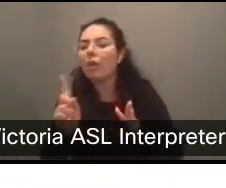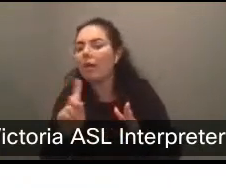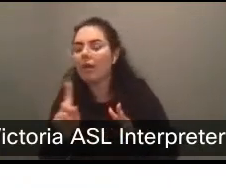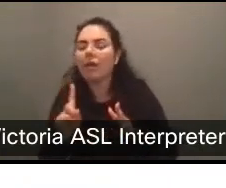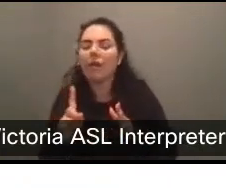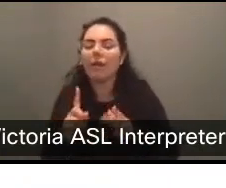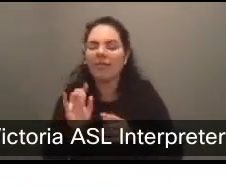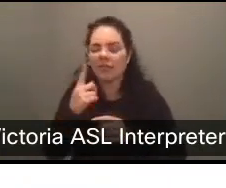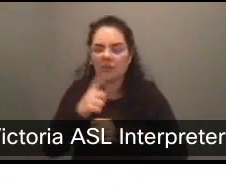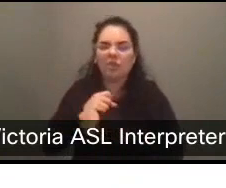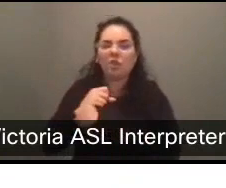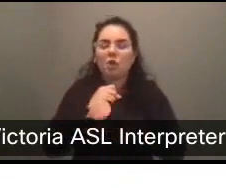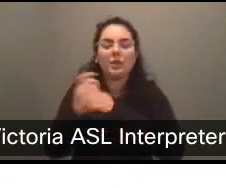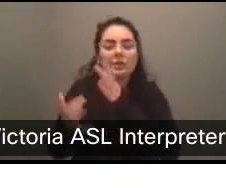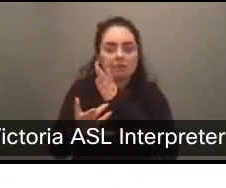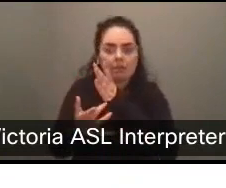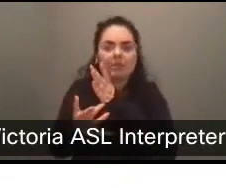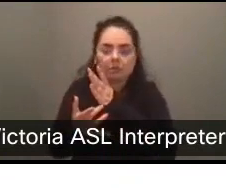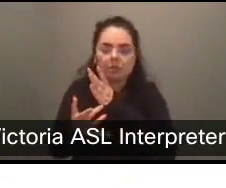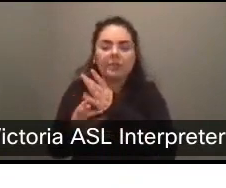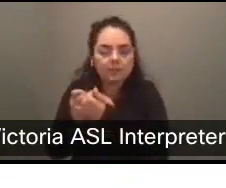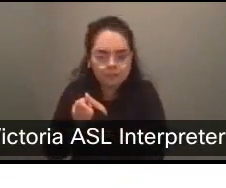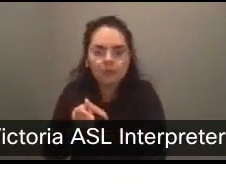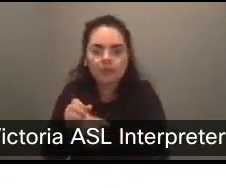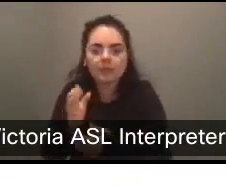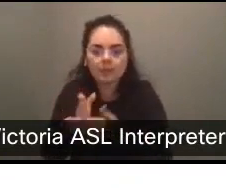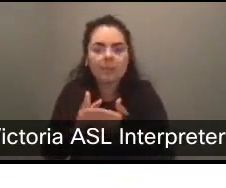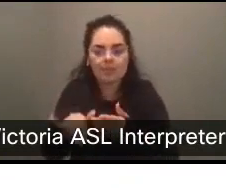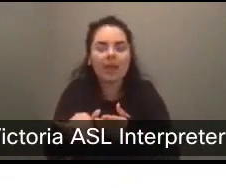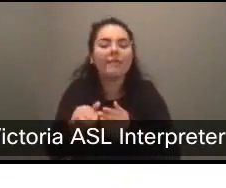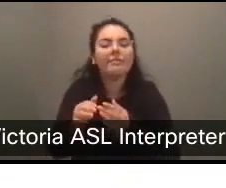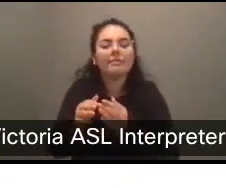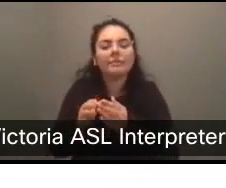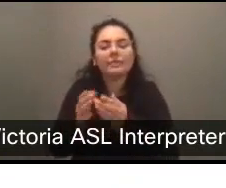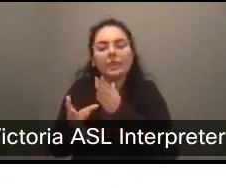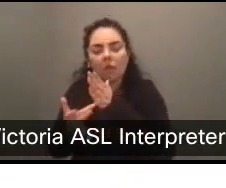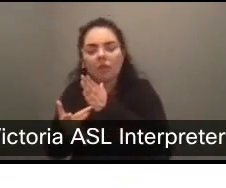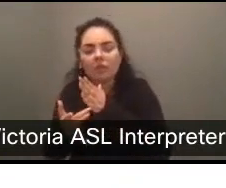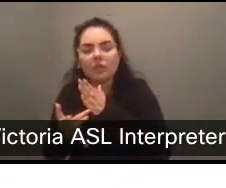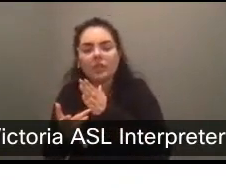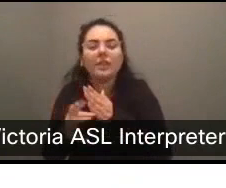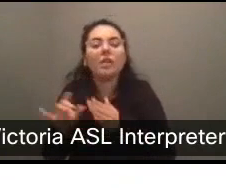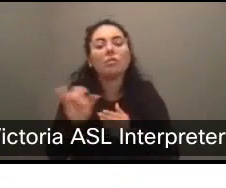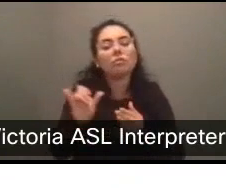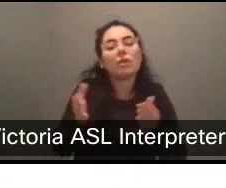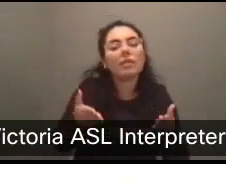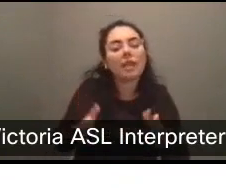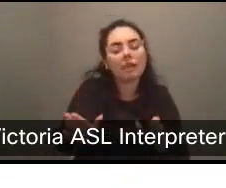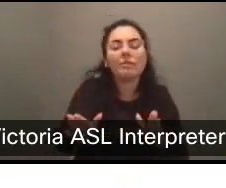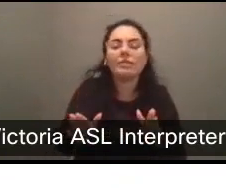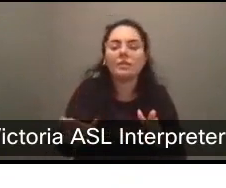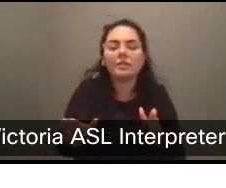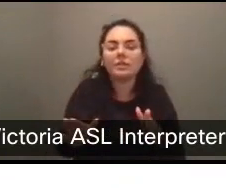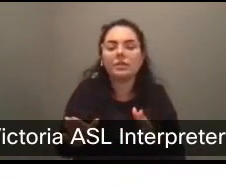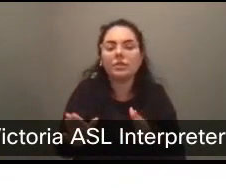what the security technology leverages some of this technology for it, as well as allows us to place